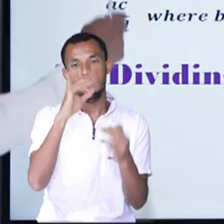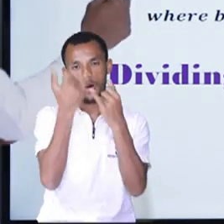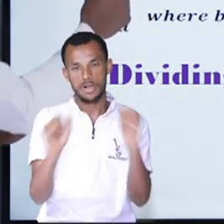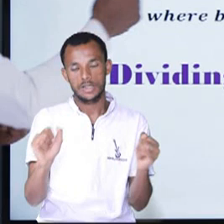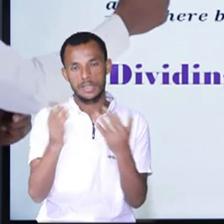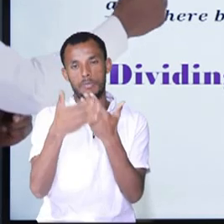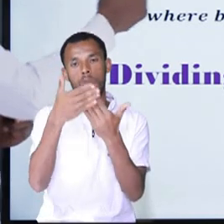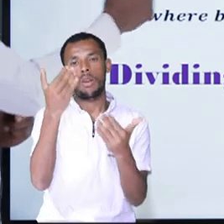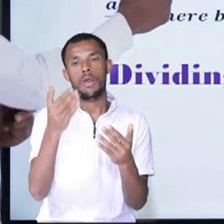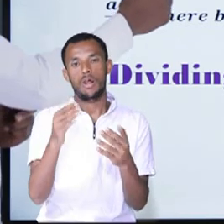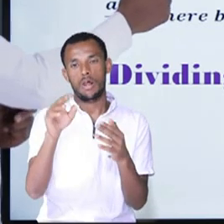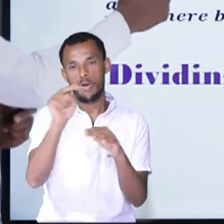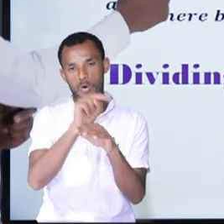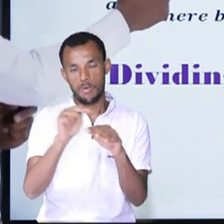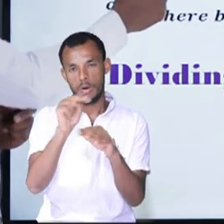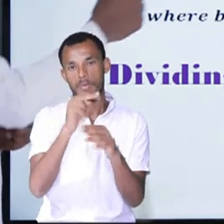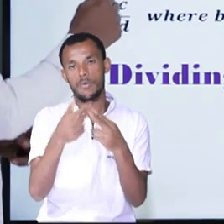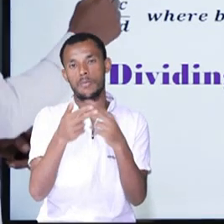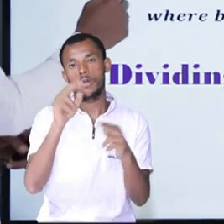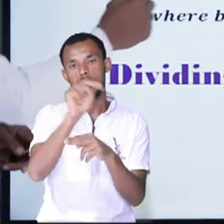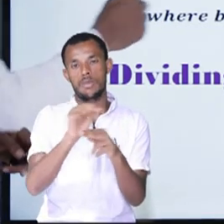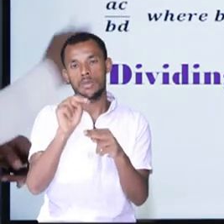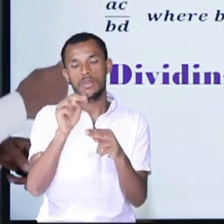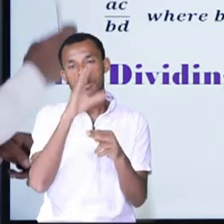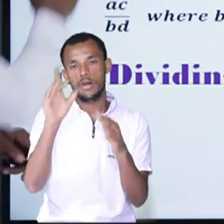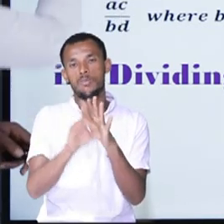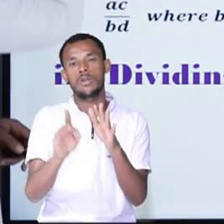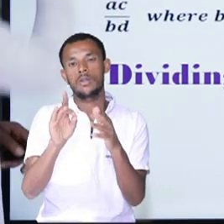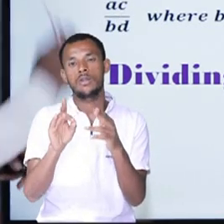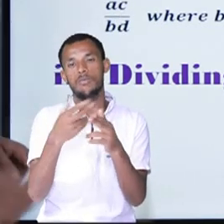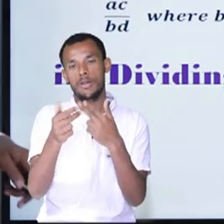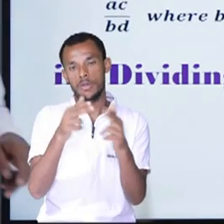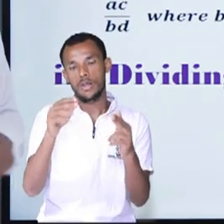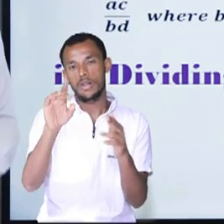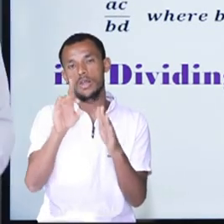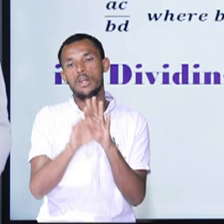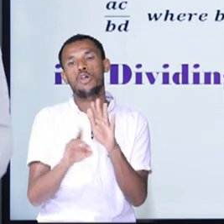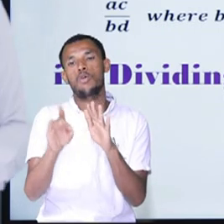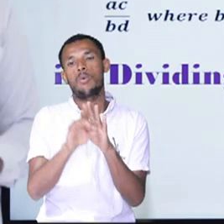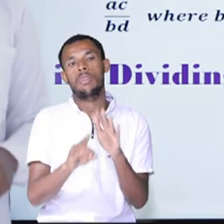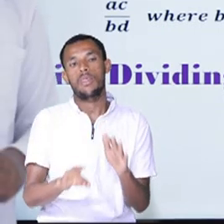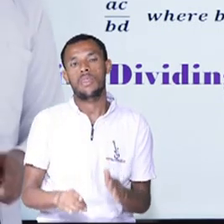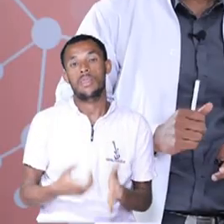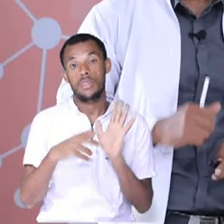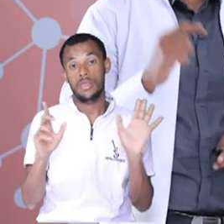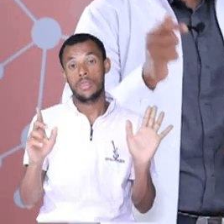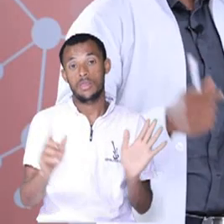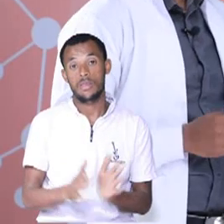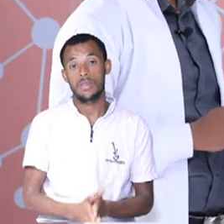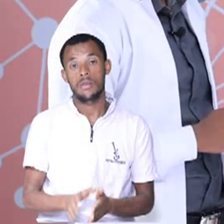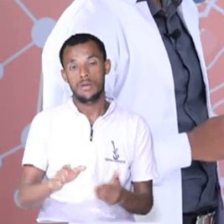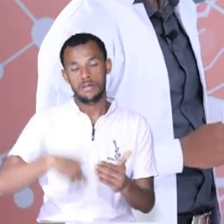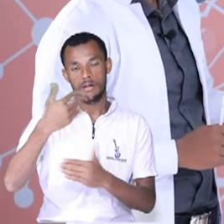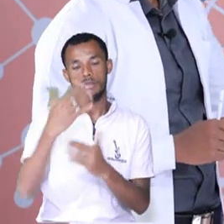fraction, simply numerator is multiplied by numerator and denominator is multiplied by the denominator.